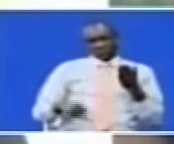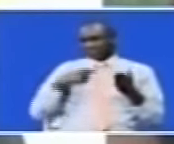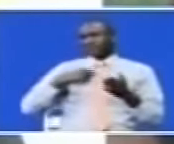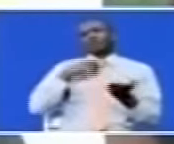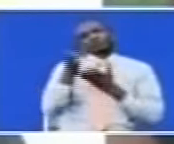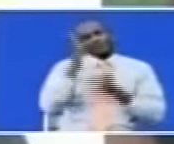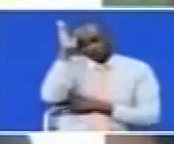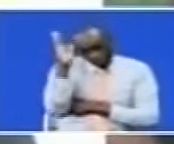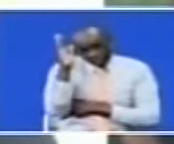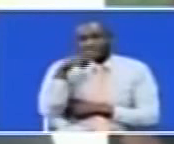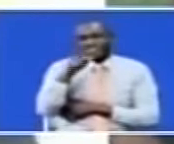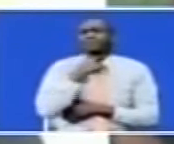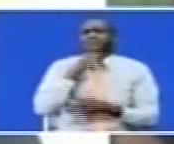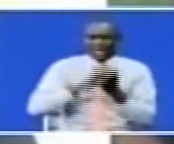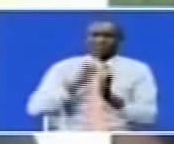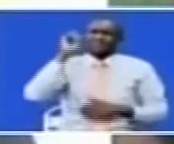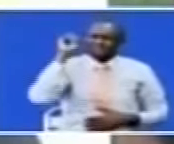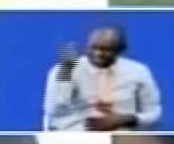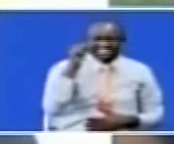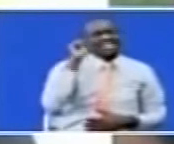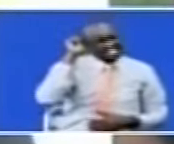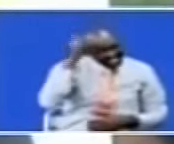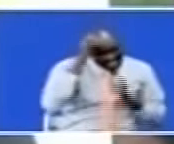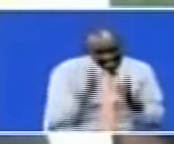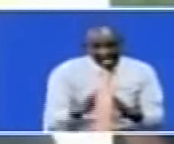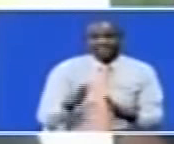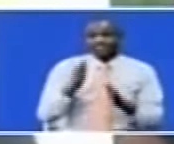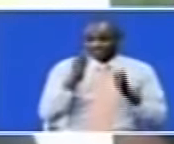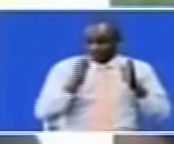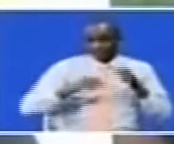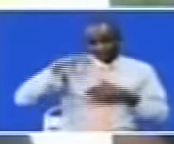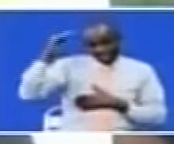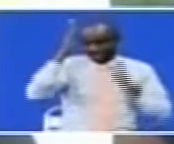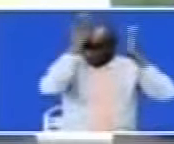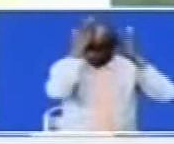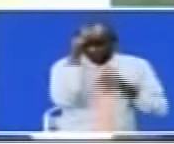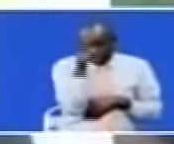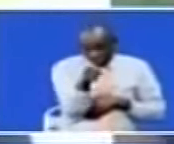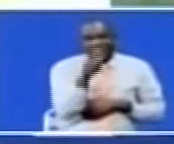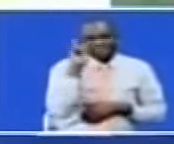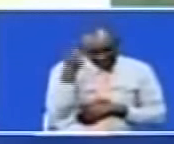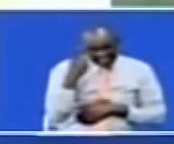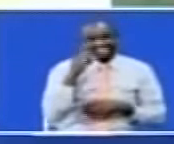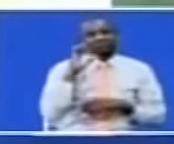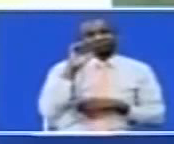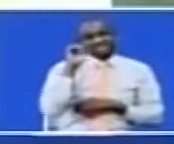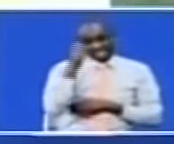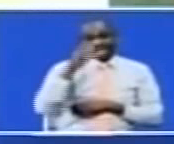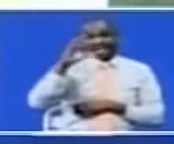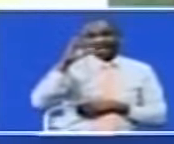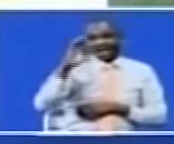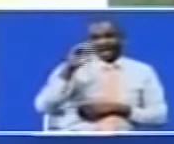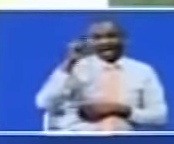serving God, and he went on to become the first Kenyan archbishop, the first Kenyan cardinal, and well on the way